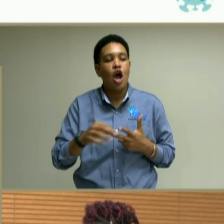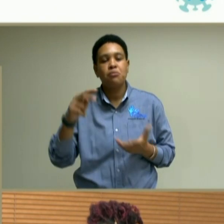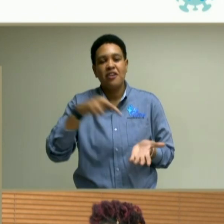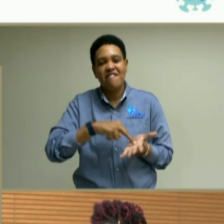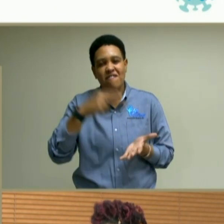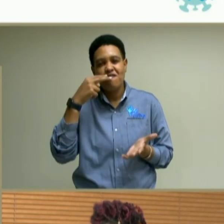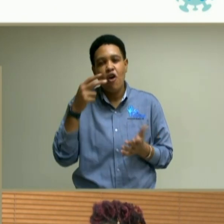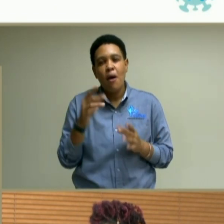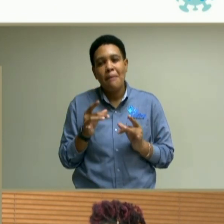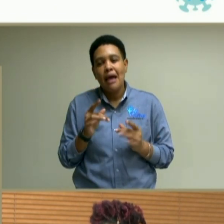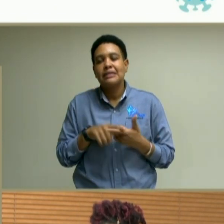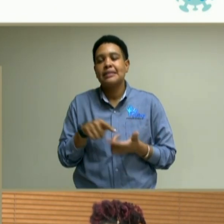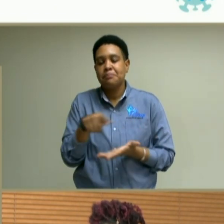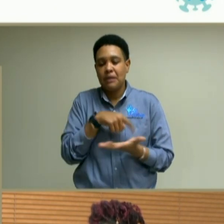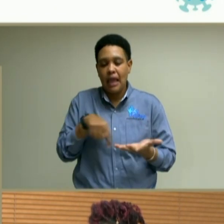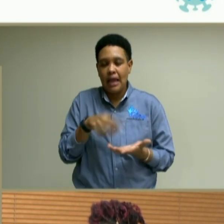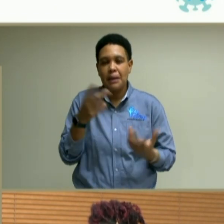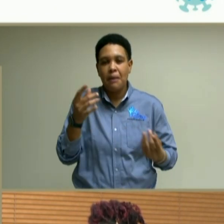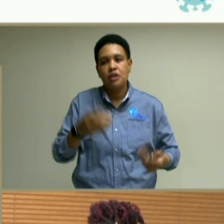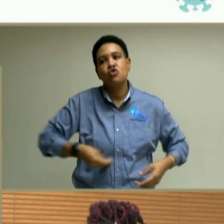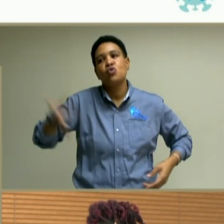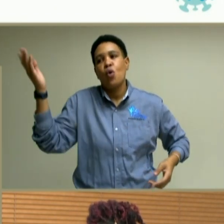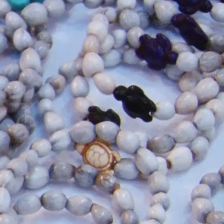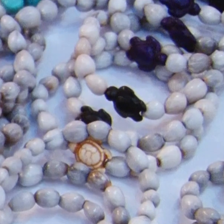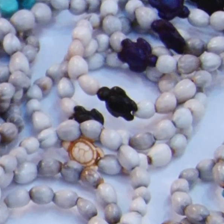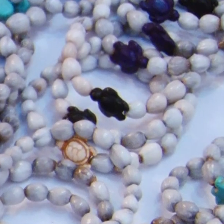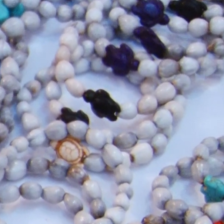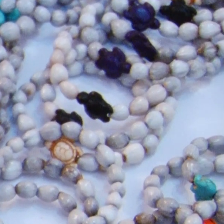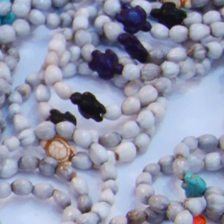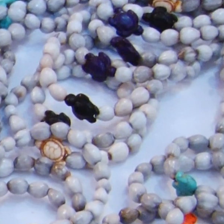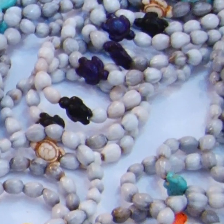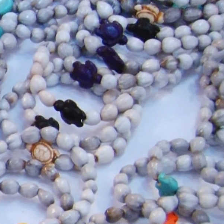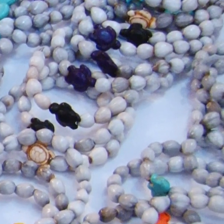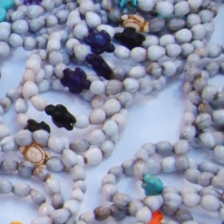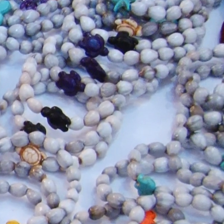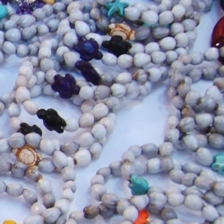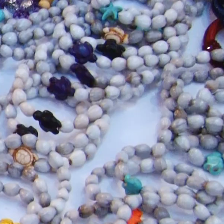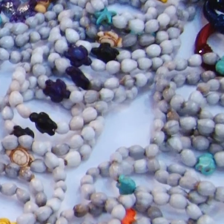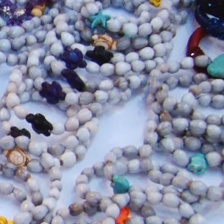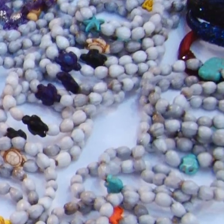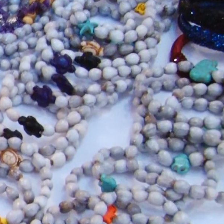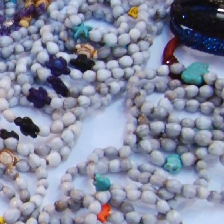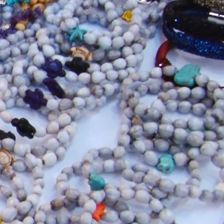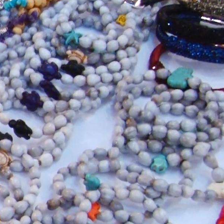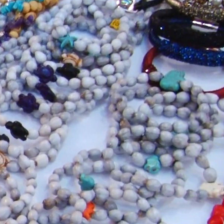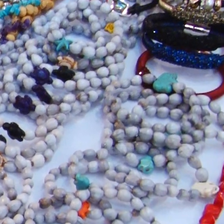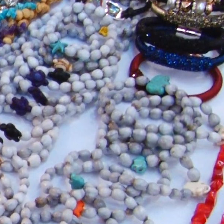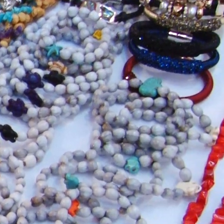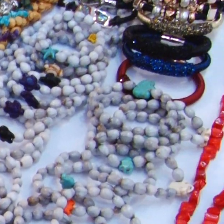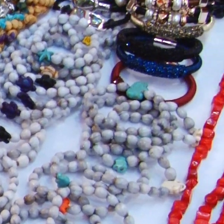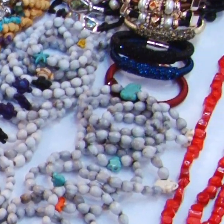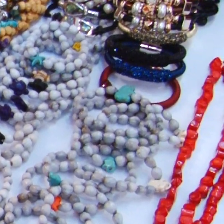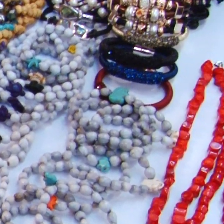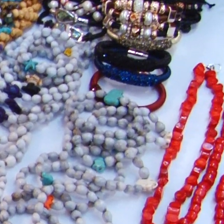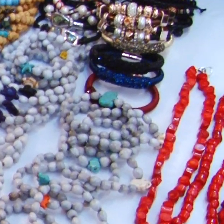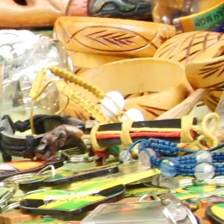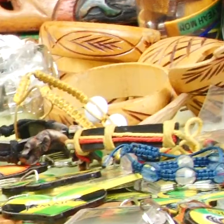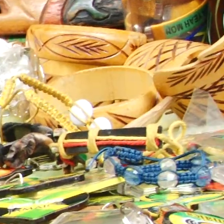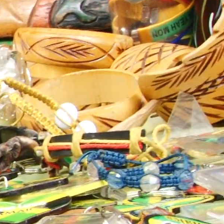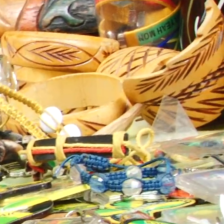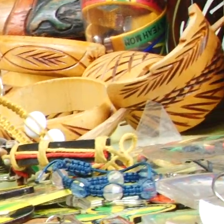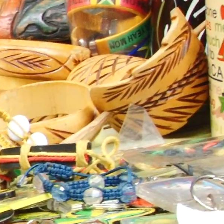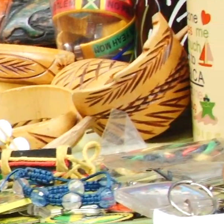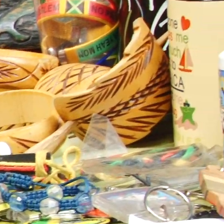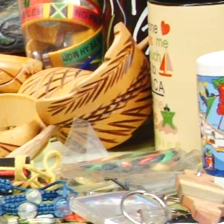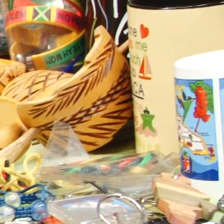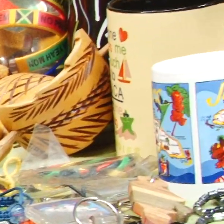utensils and the things that you're using to serve. She also suggests online shopping instead of going to the store.